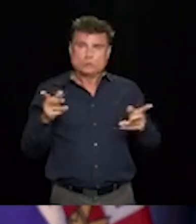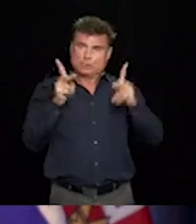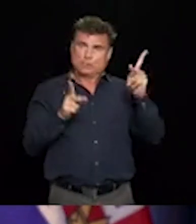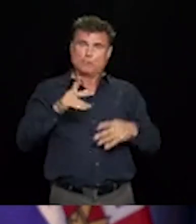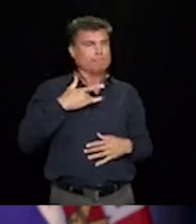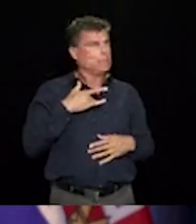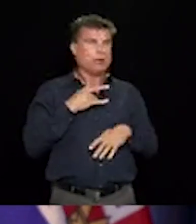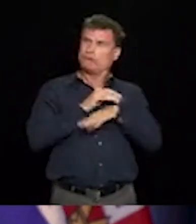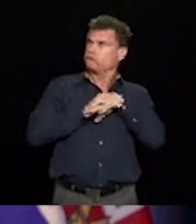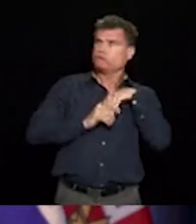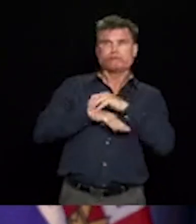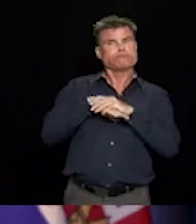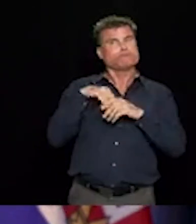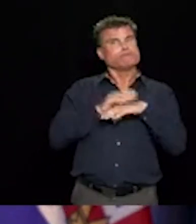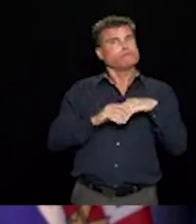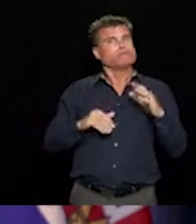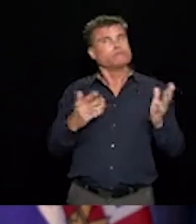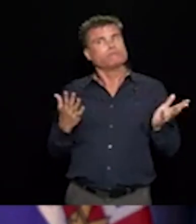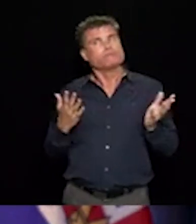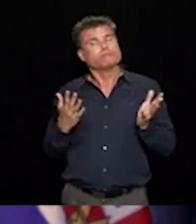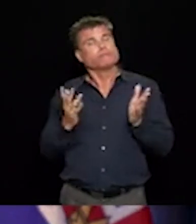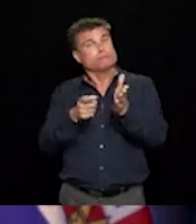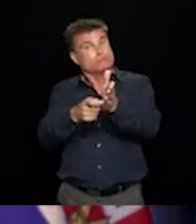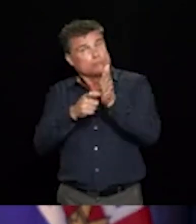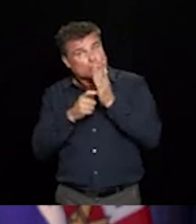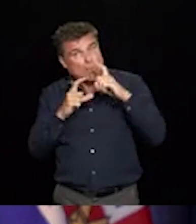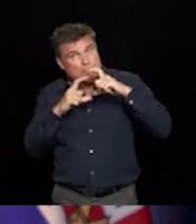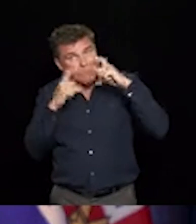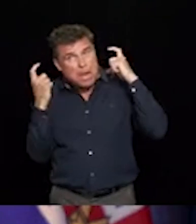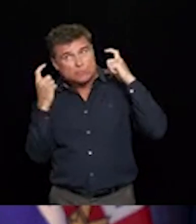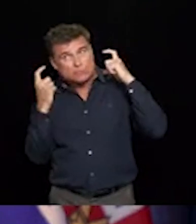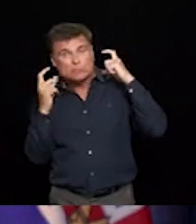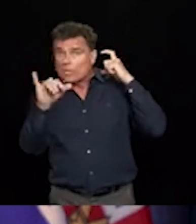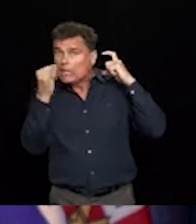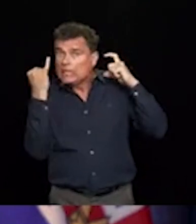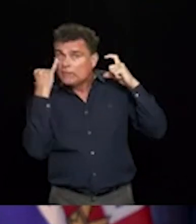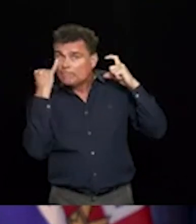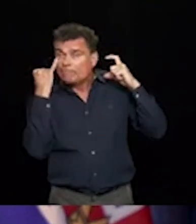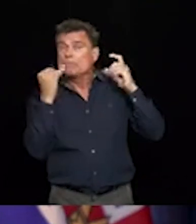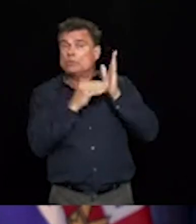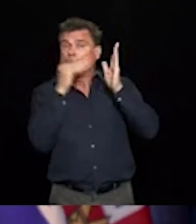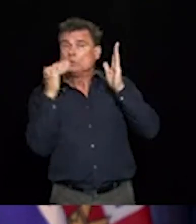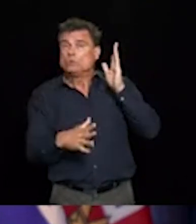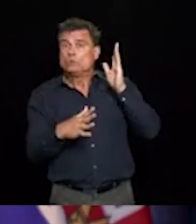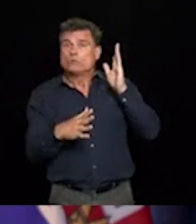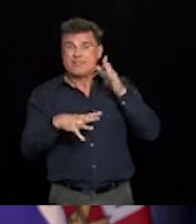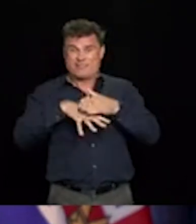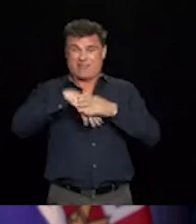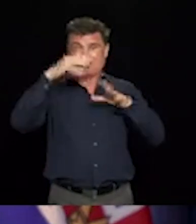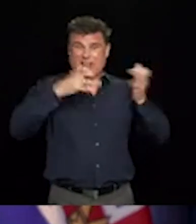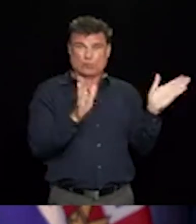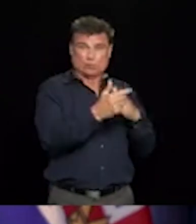are required in certain common areas where students are outside of their learning groups for middle and secondary schools. This is very much in